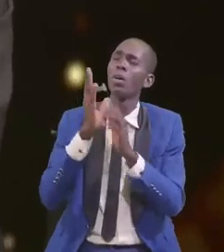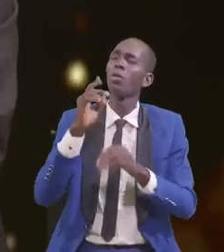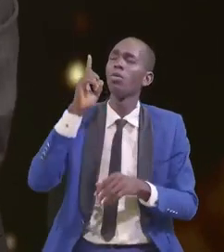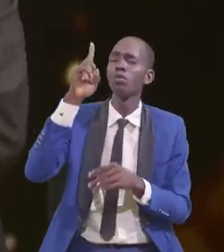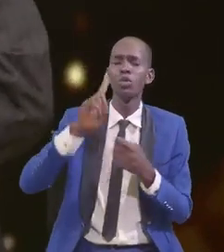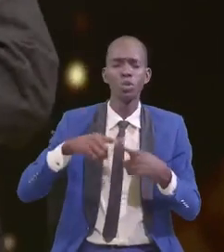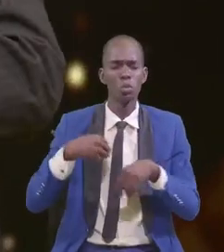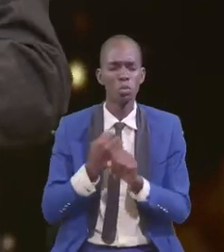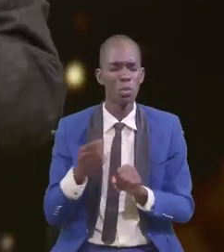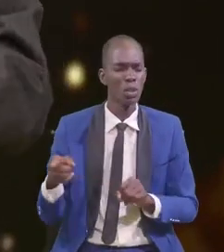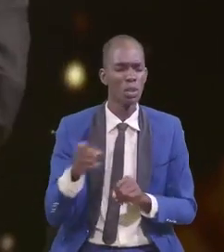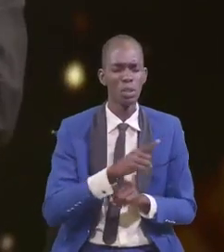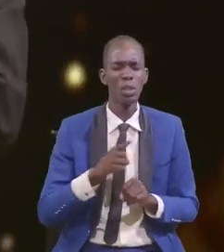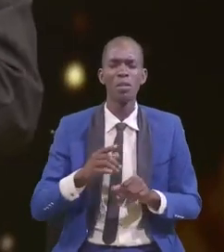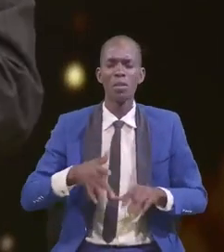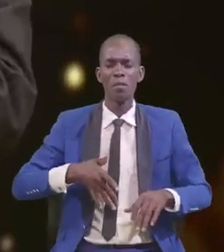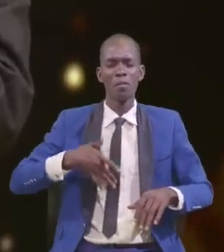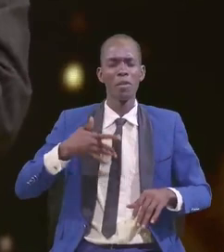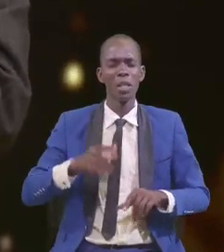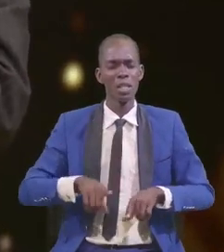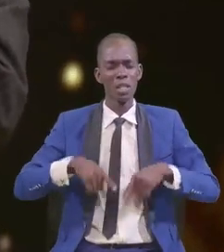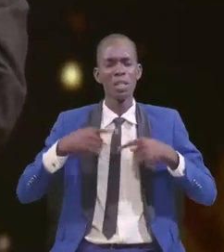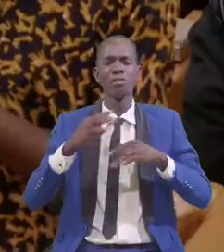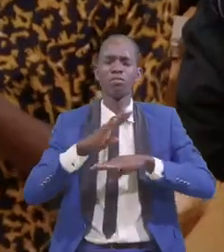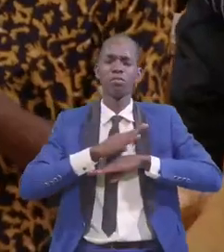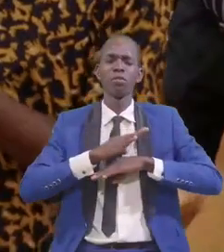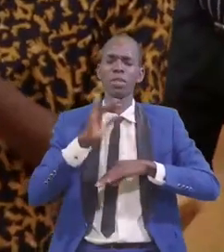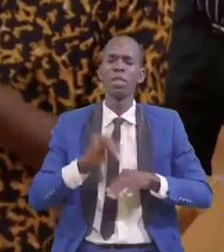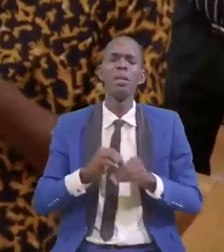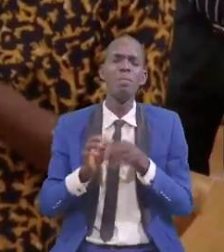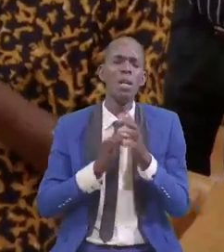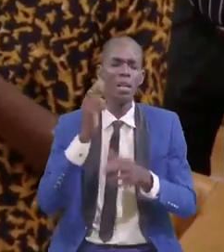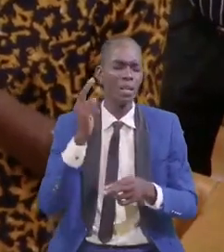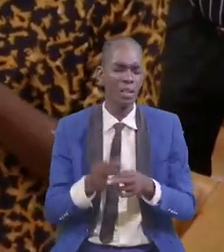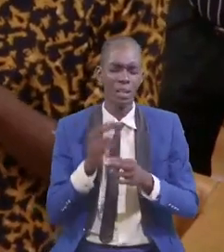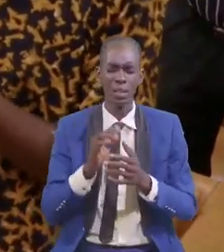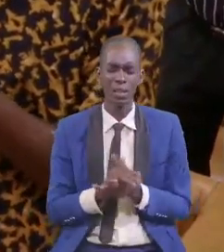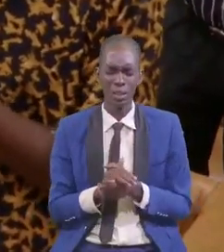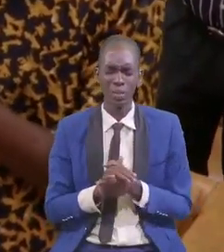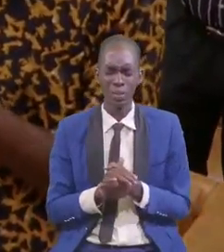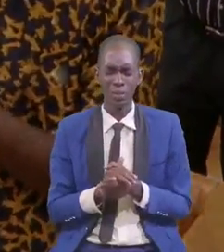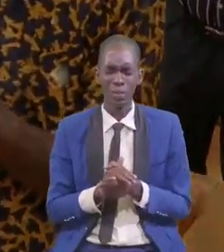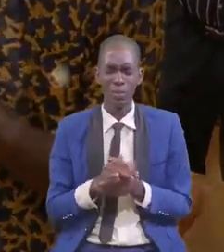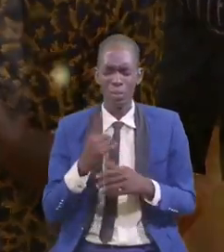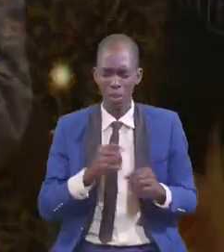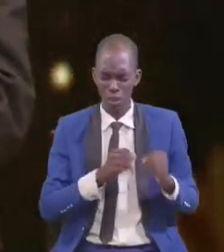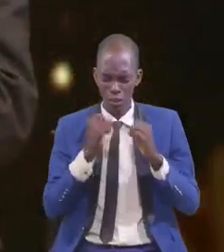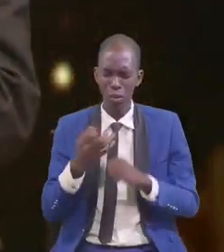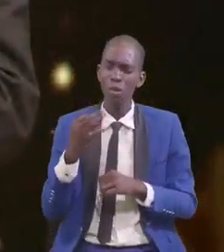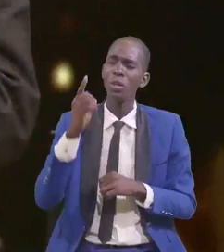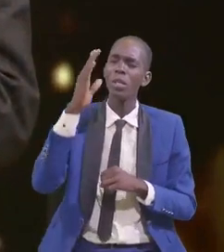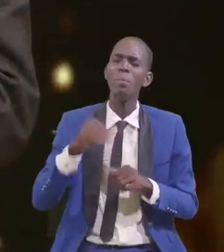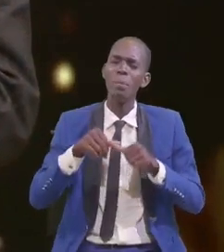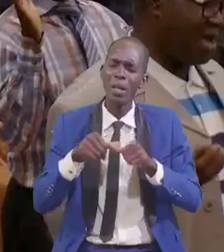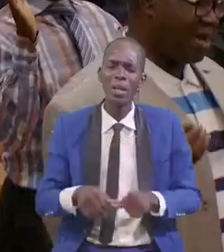make them live satisfactorily in Jesus' name. The strength of God abide in